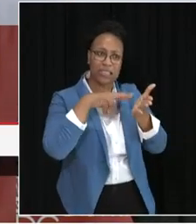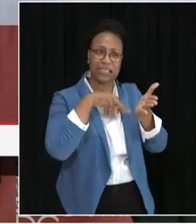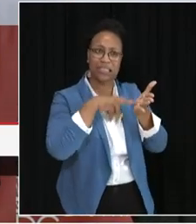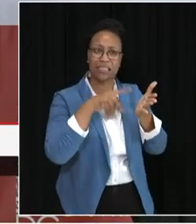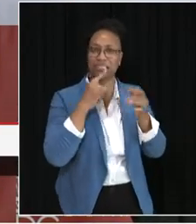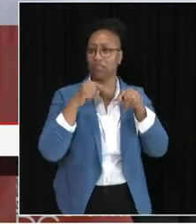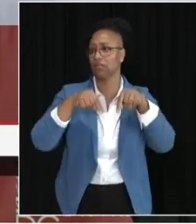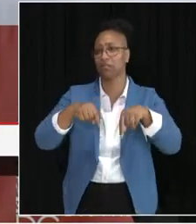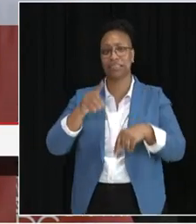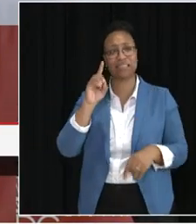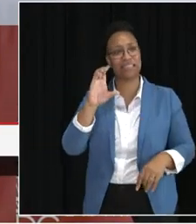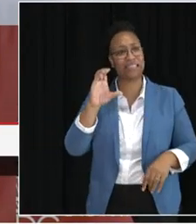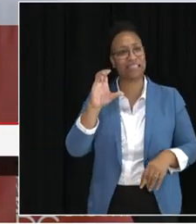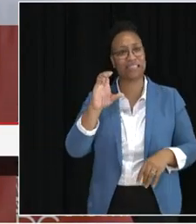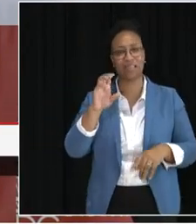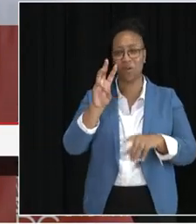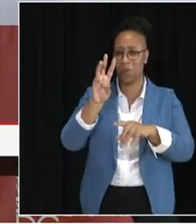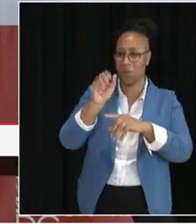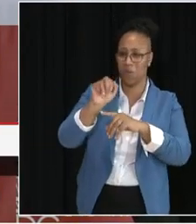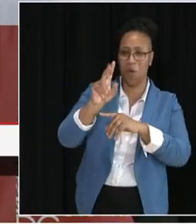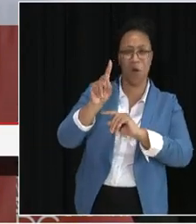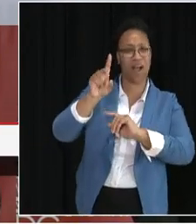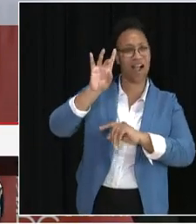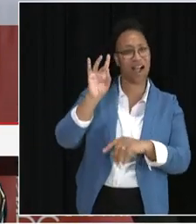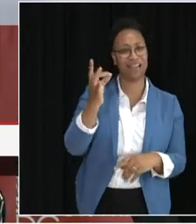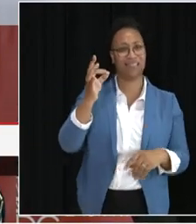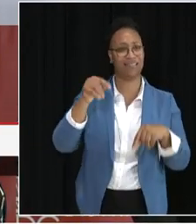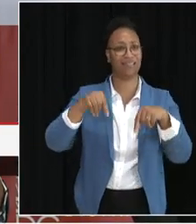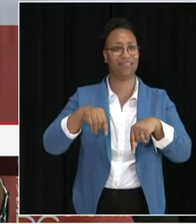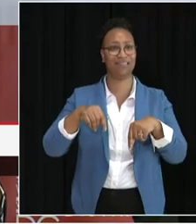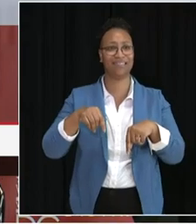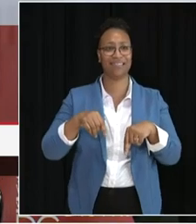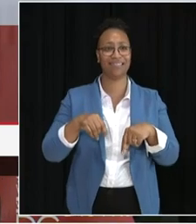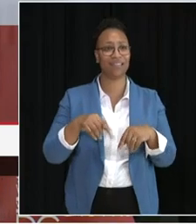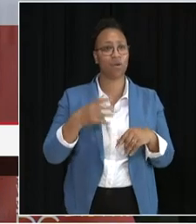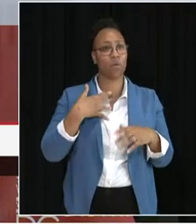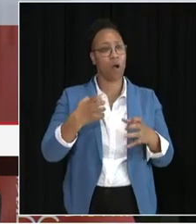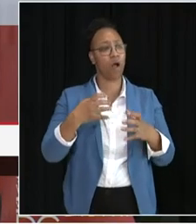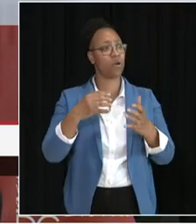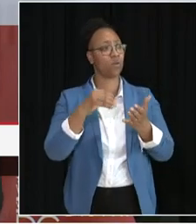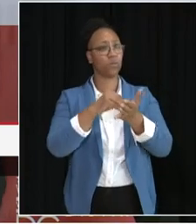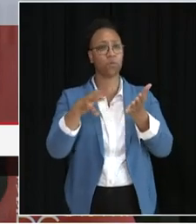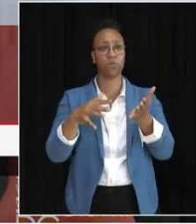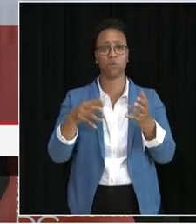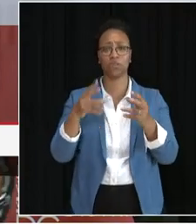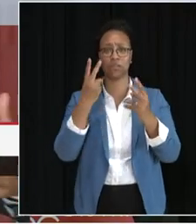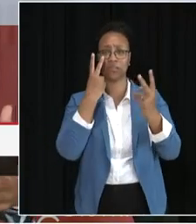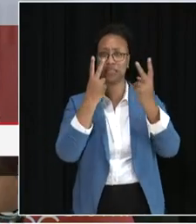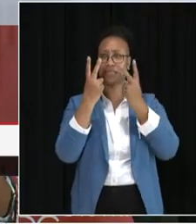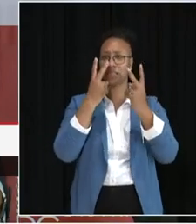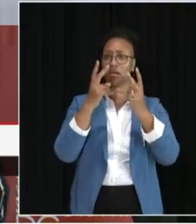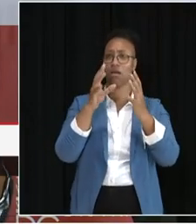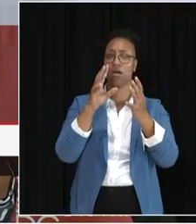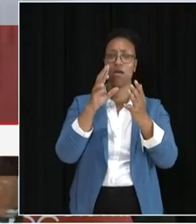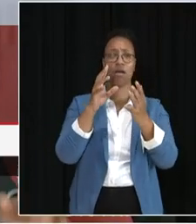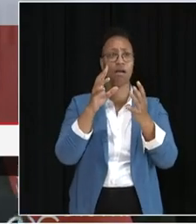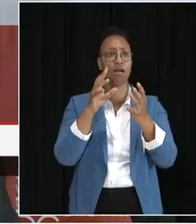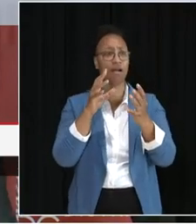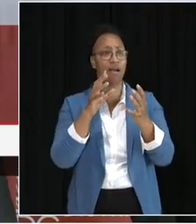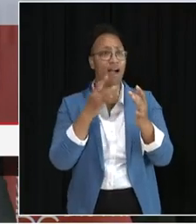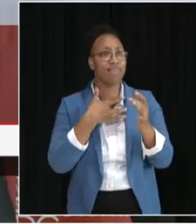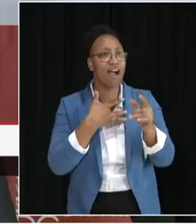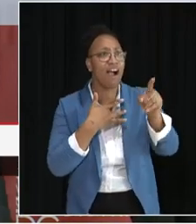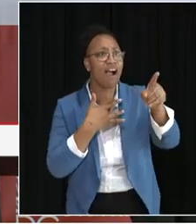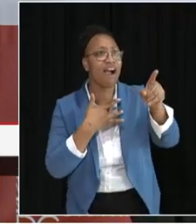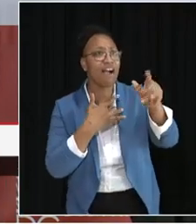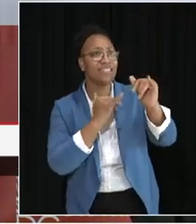8. And we're excited because we know when students see themselves in their community and what they're reading, they get excited about reading and become